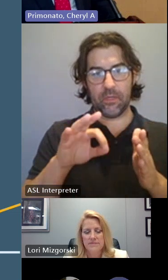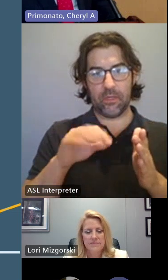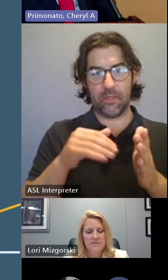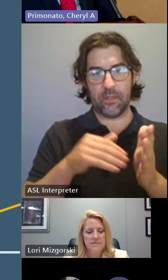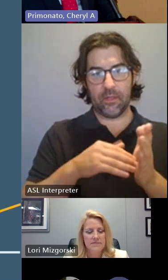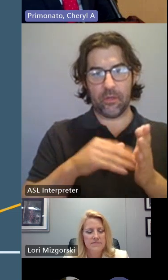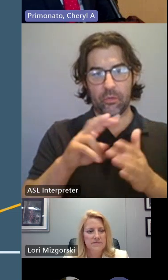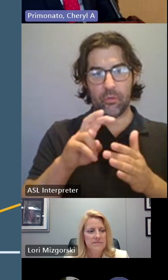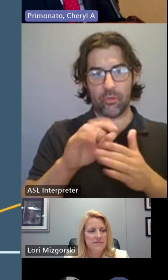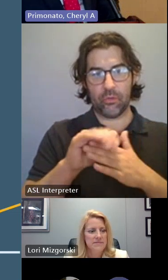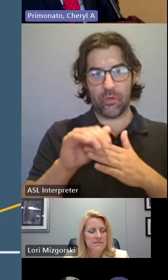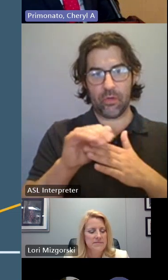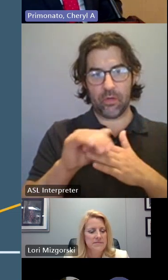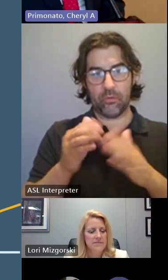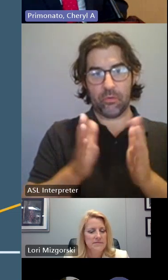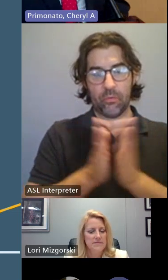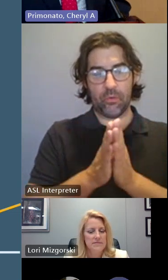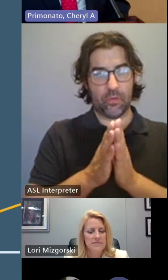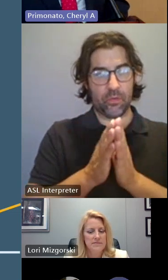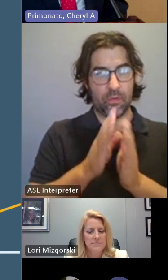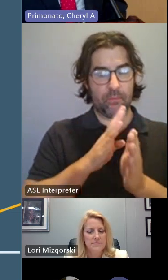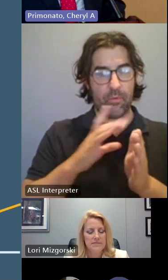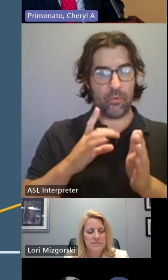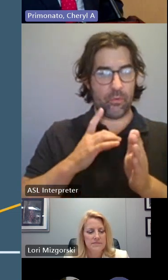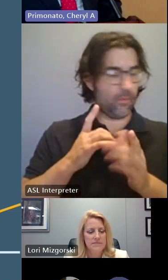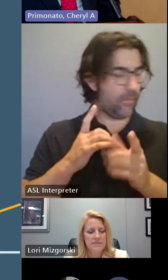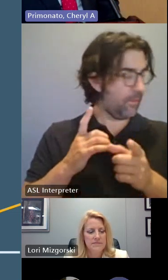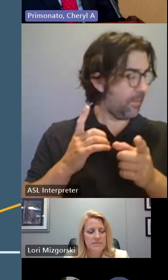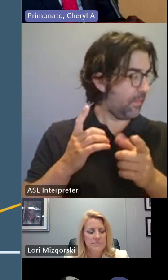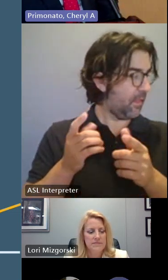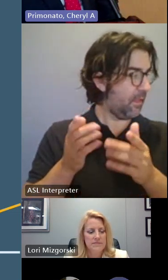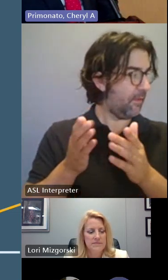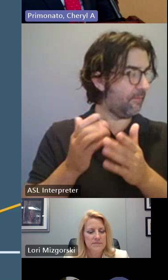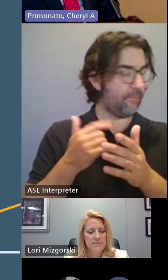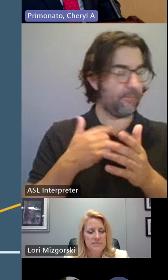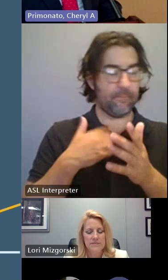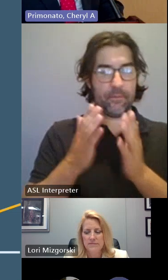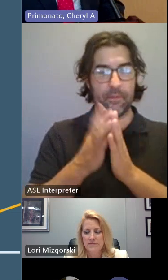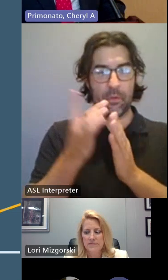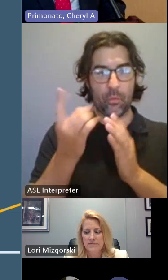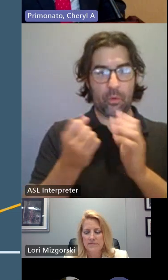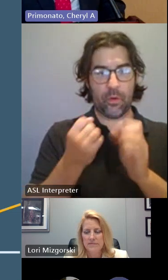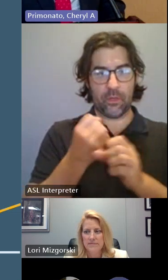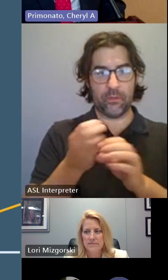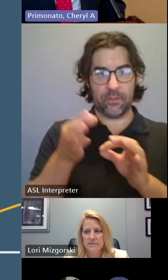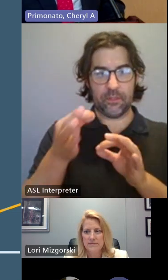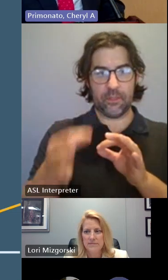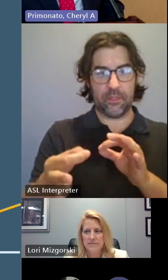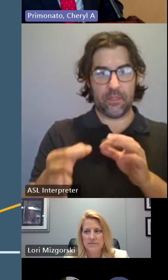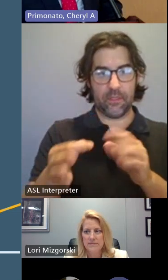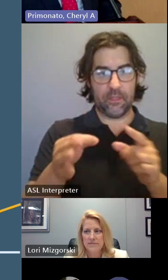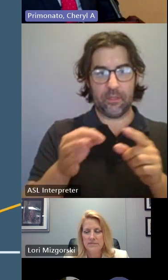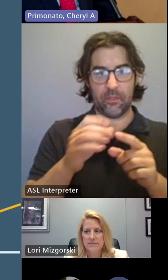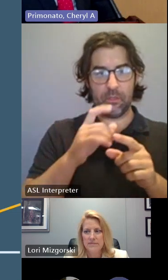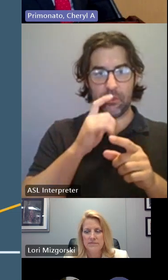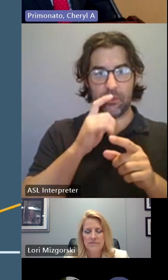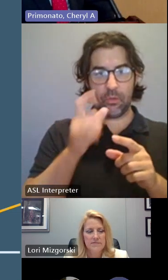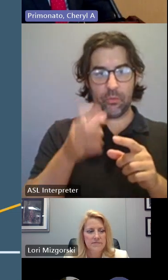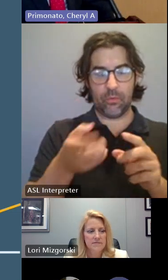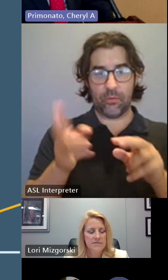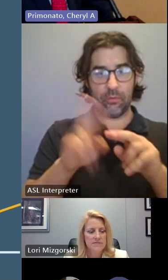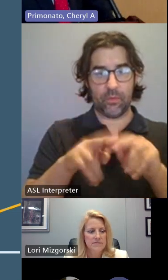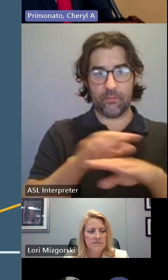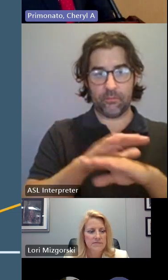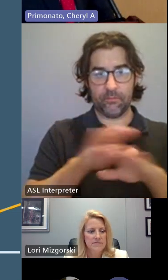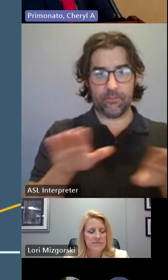$8,639,200. We are requesting that the board enable us to extend this for the next year of the contract. There's no increase needed to the total